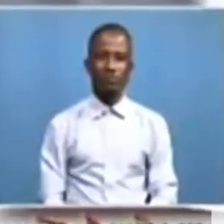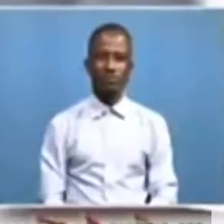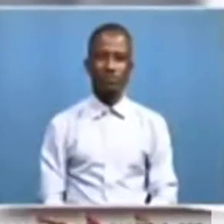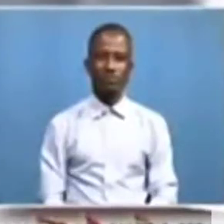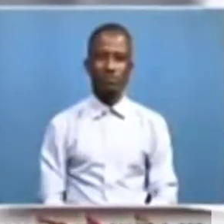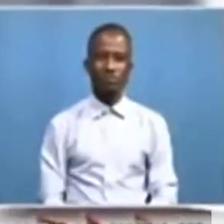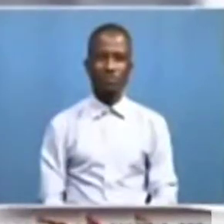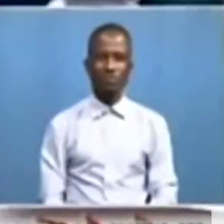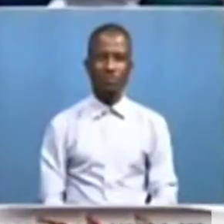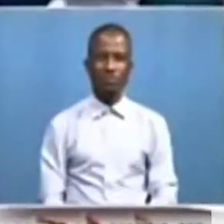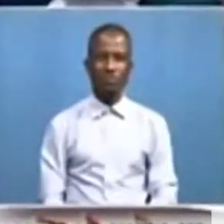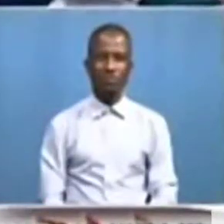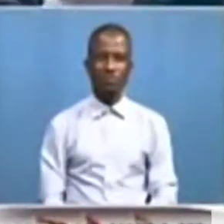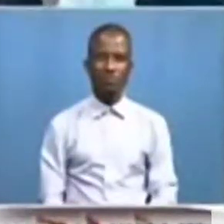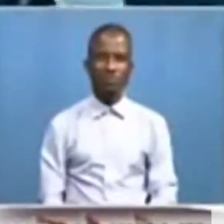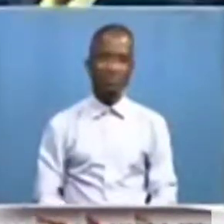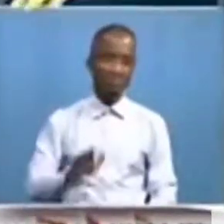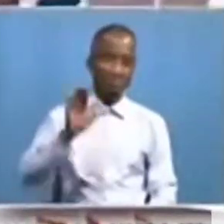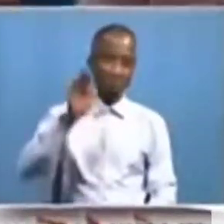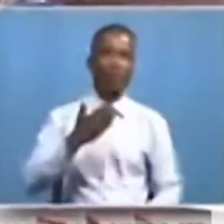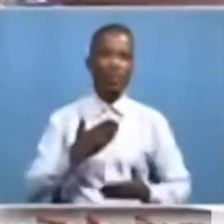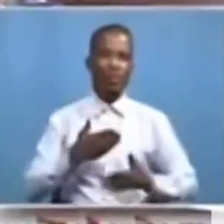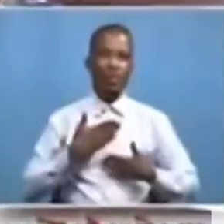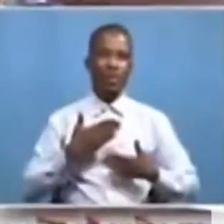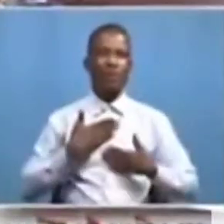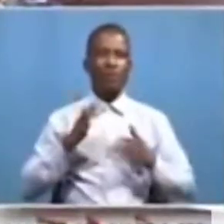We are grateful to the court.